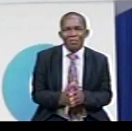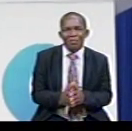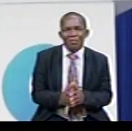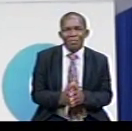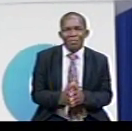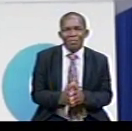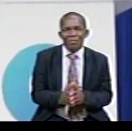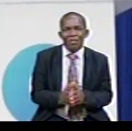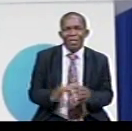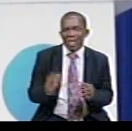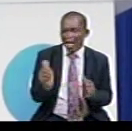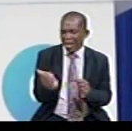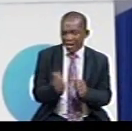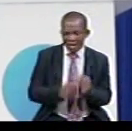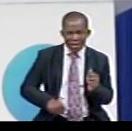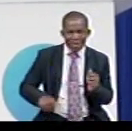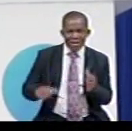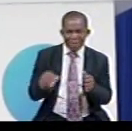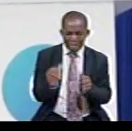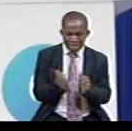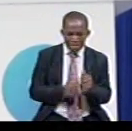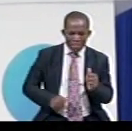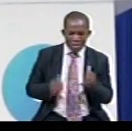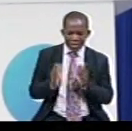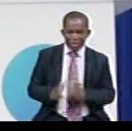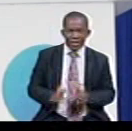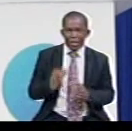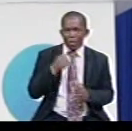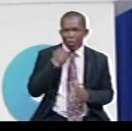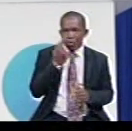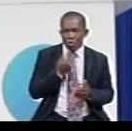Any backslider here not yet restored will be restored